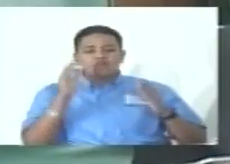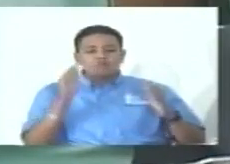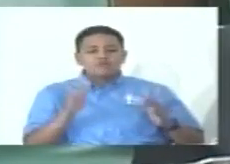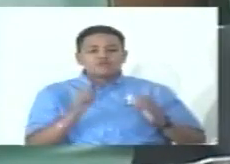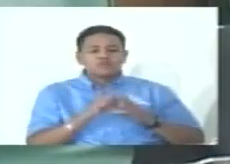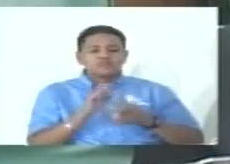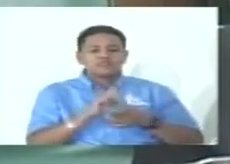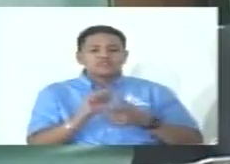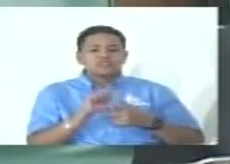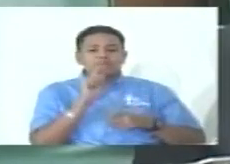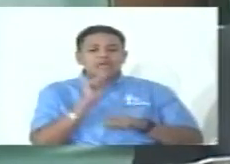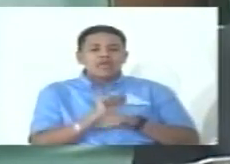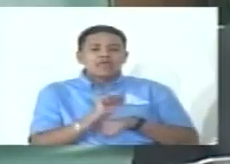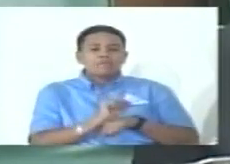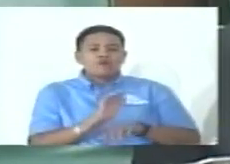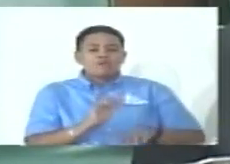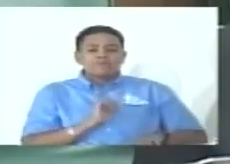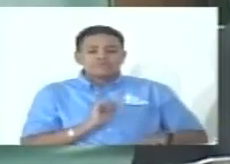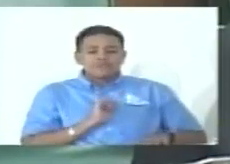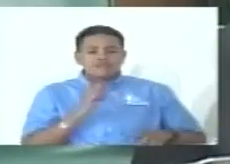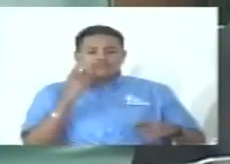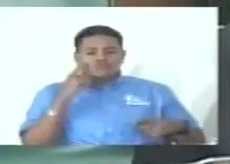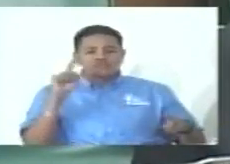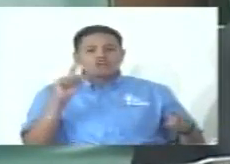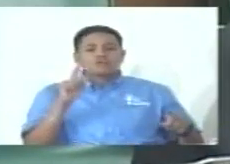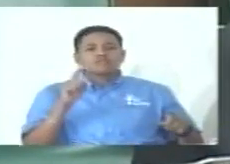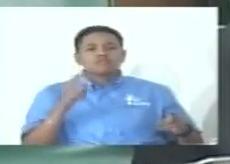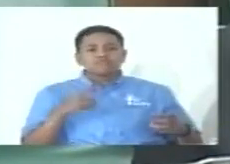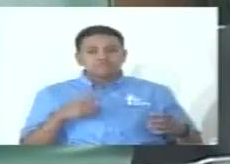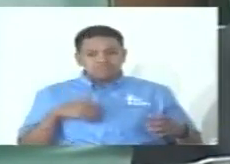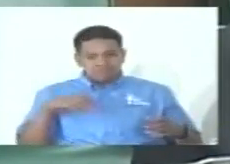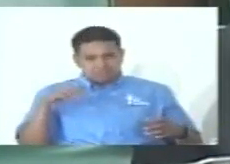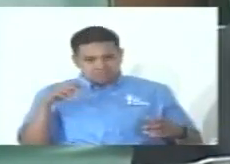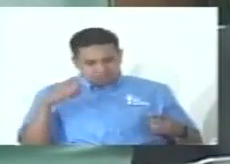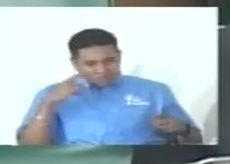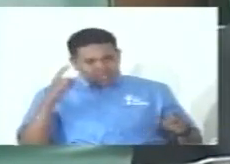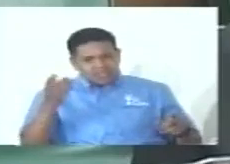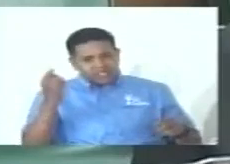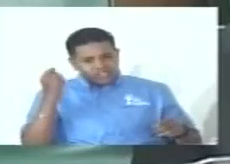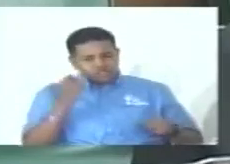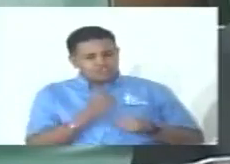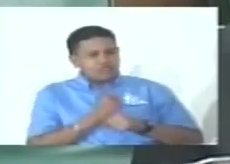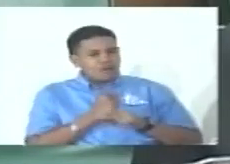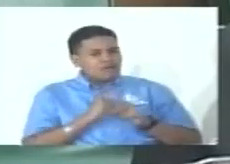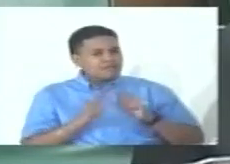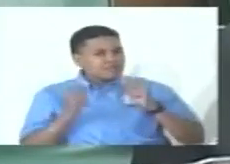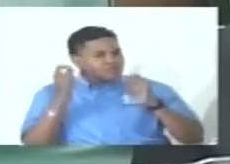disabilities, employment, and I was successful in the bid. But I said to her, Minister,